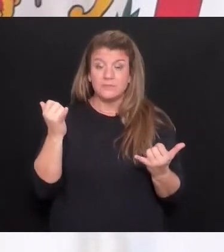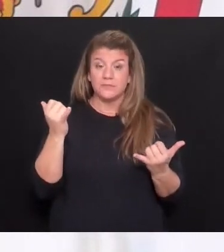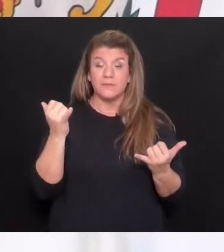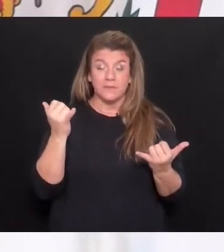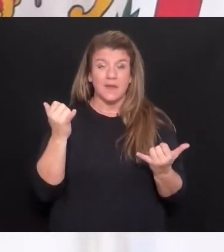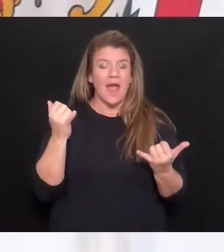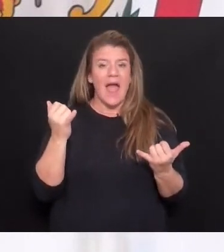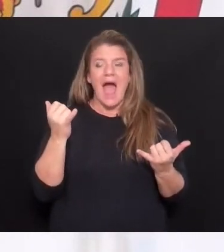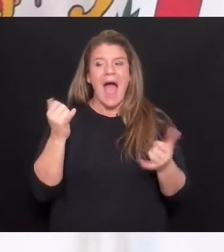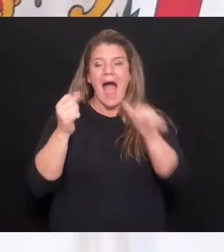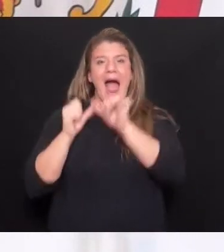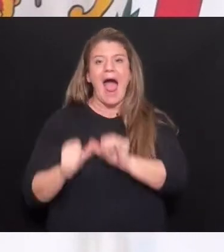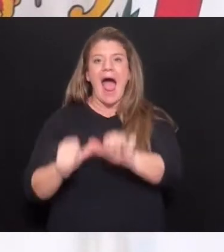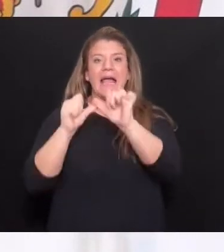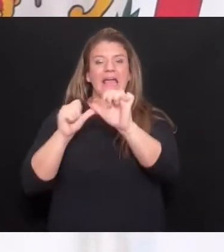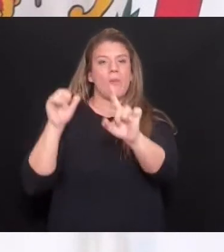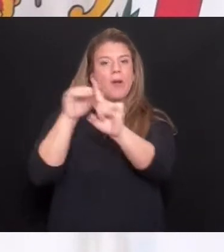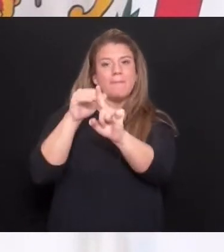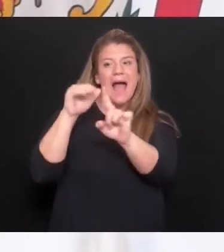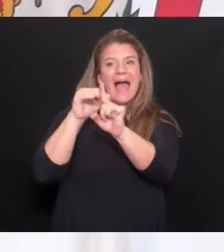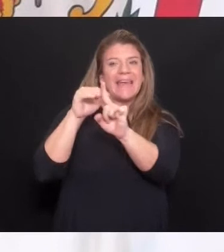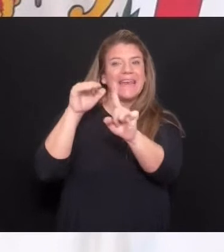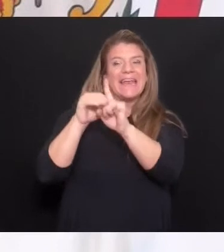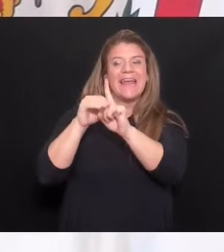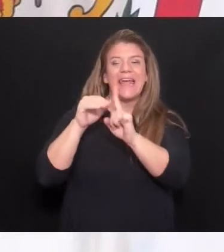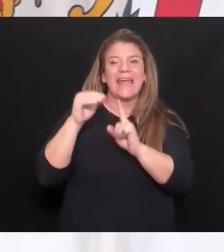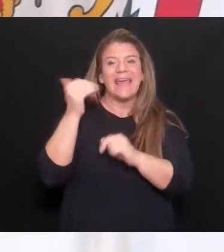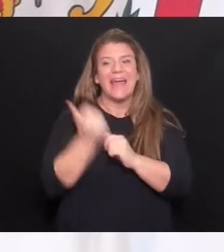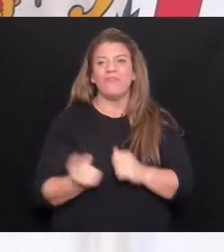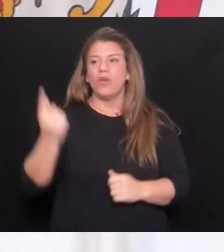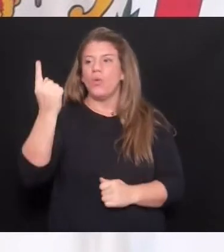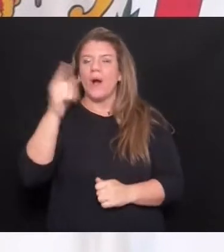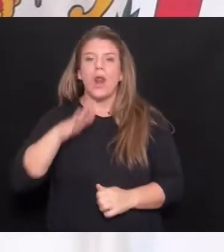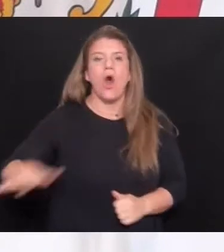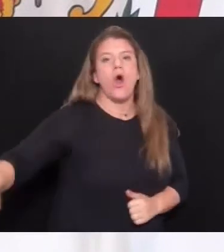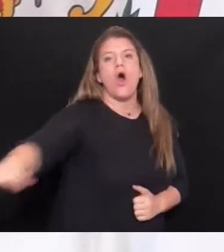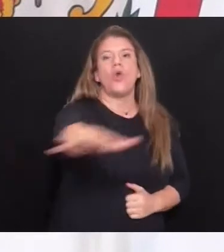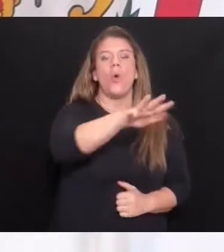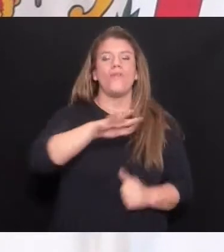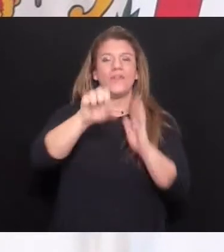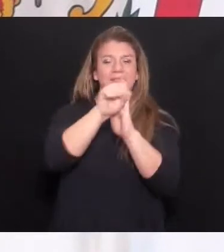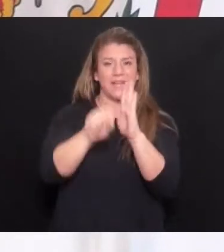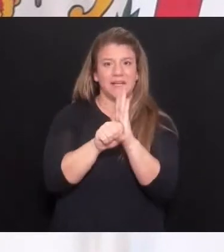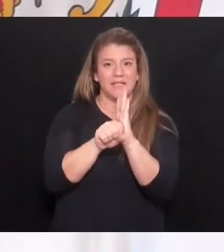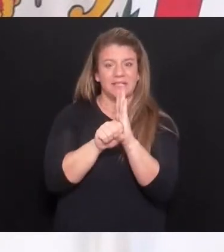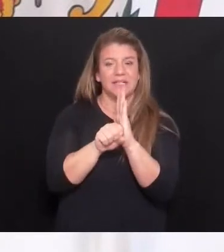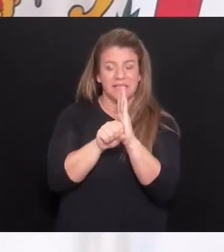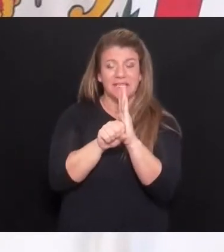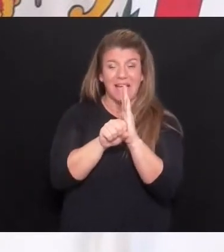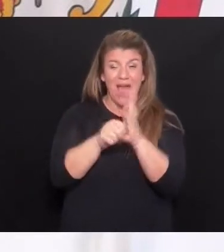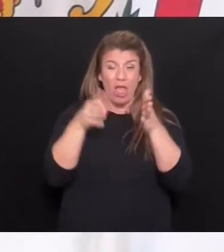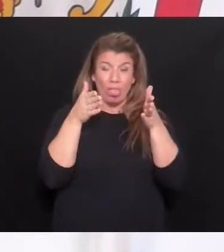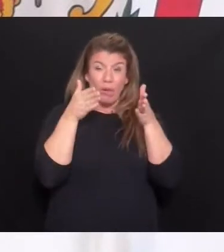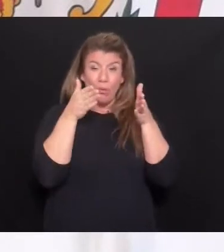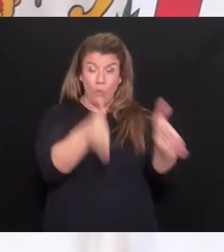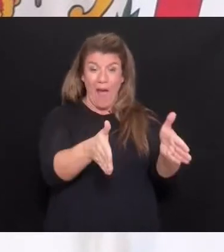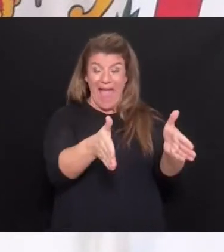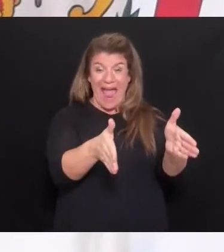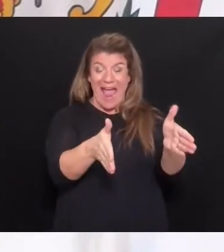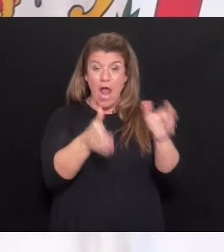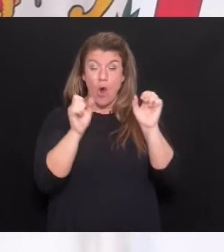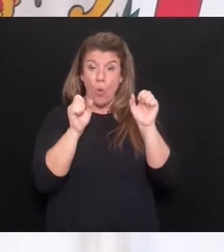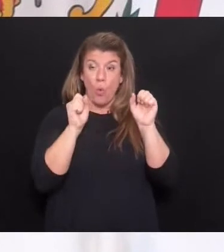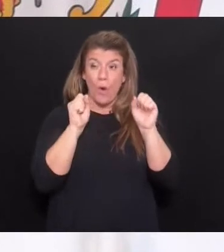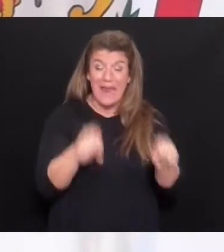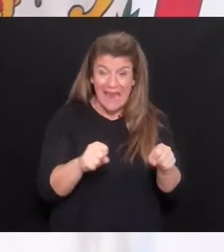I keep reminding everybody all across this wonderful state that the way we absolutely